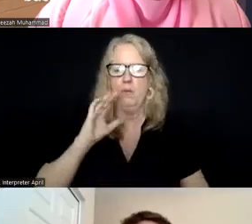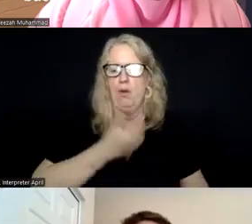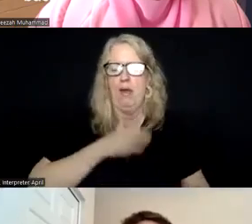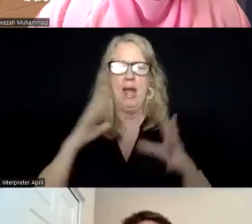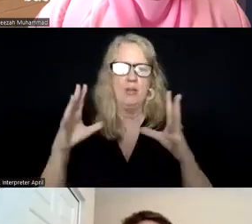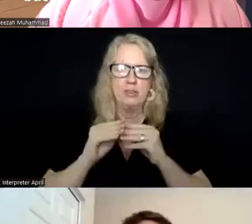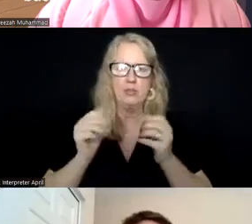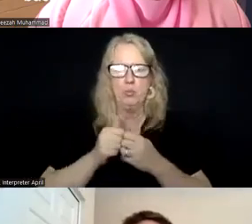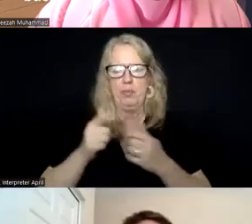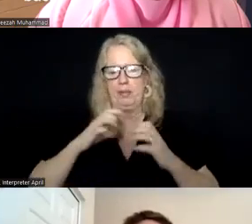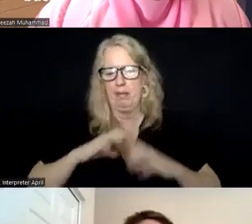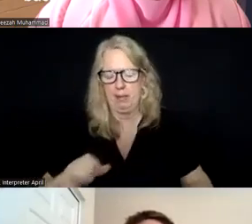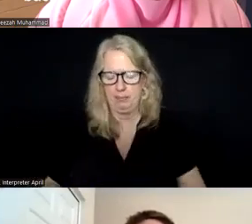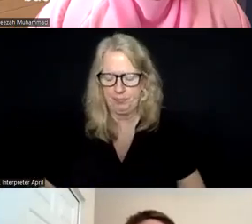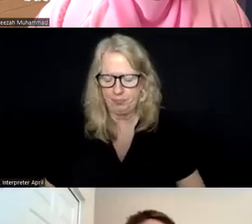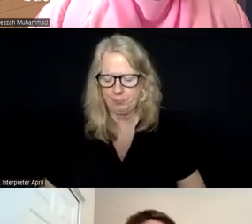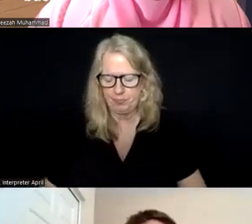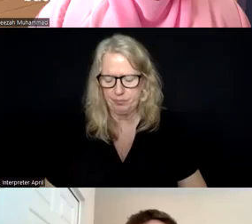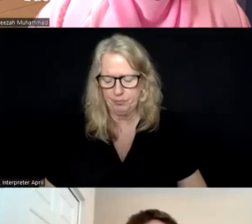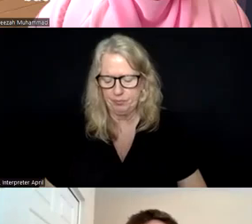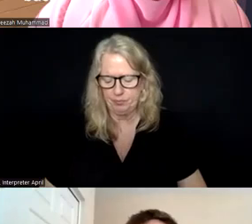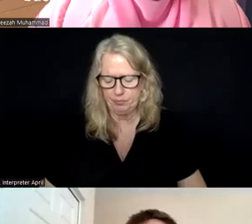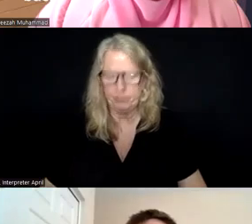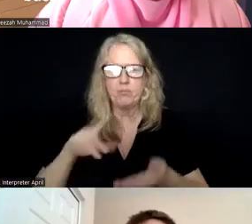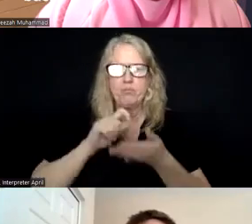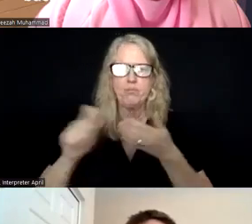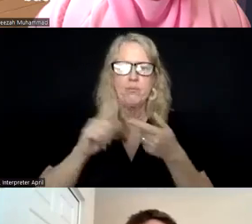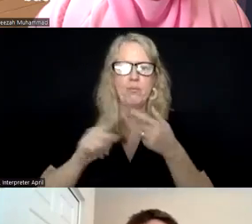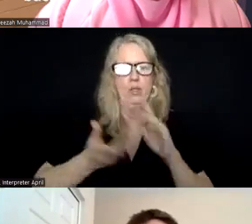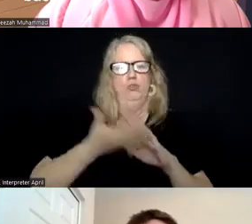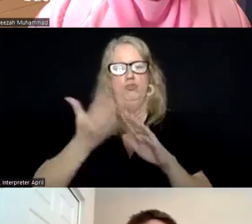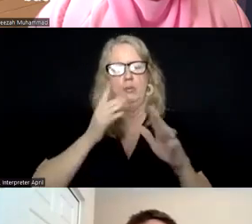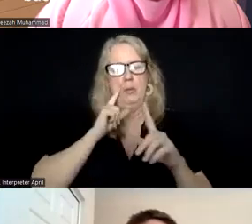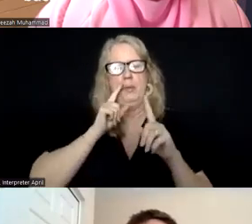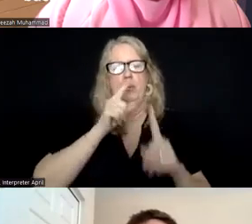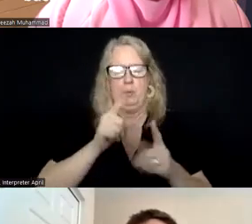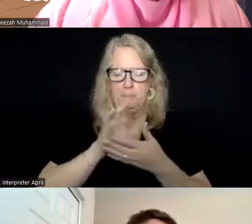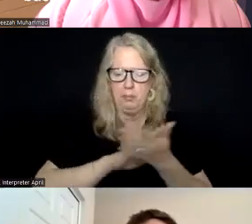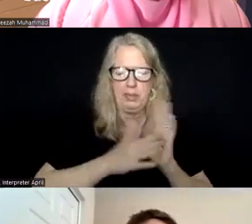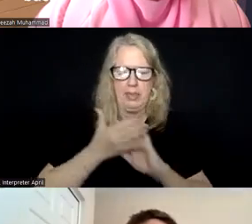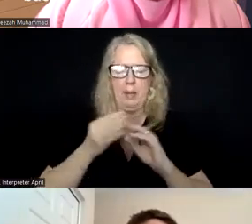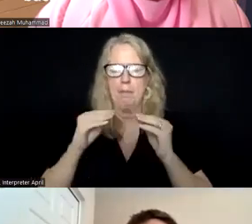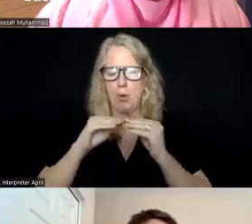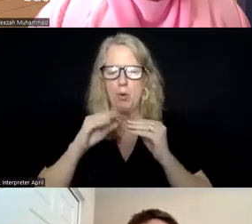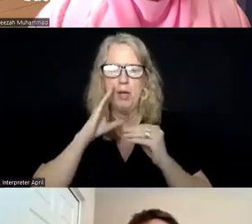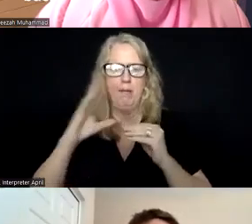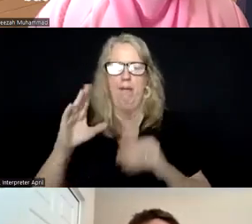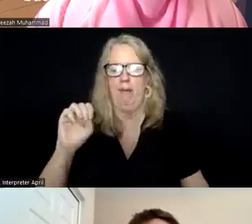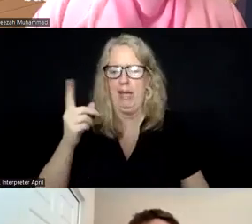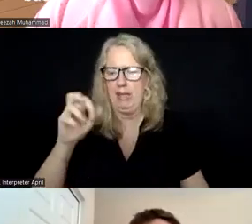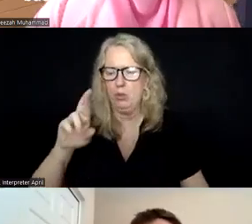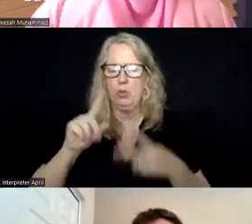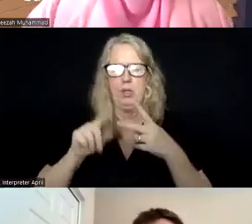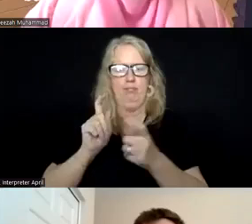with clients by not having to generate the goals, but more become, like Hafeezah said, the editor and fine